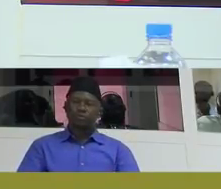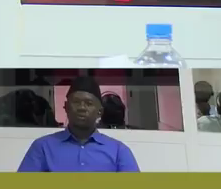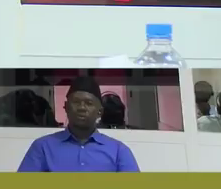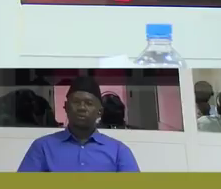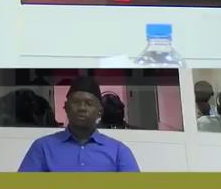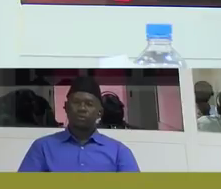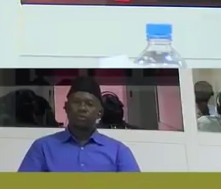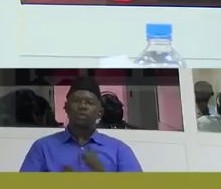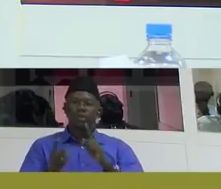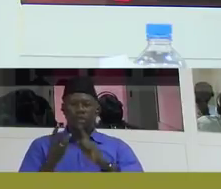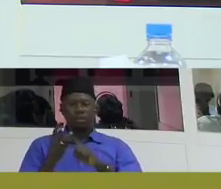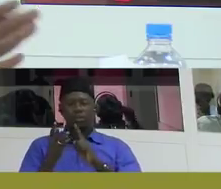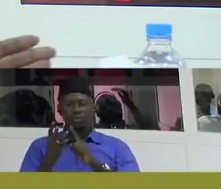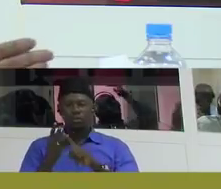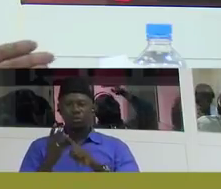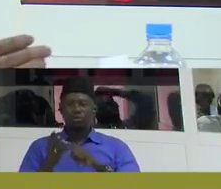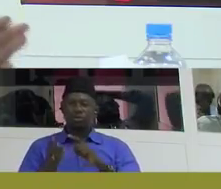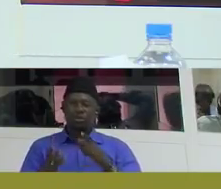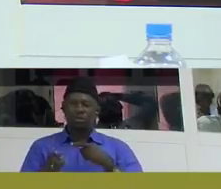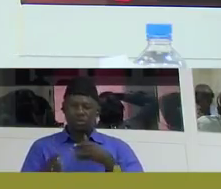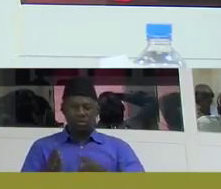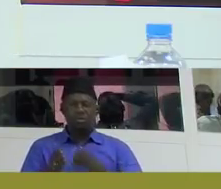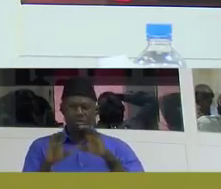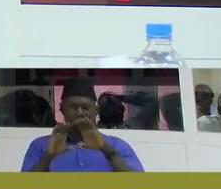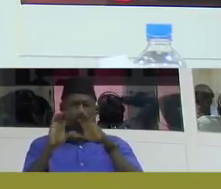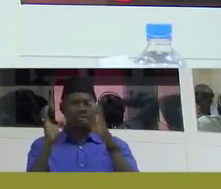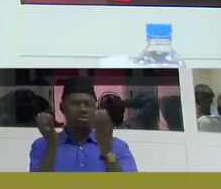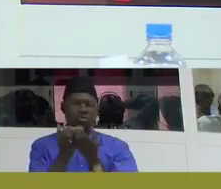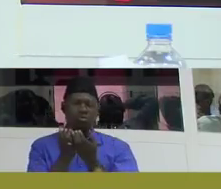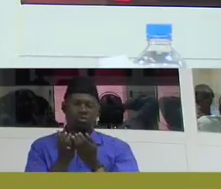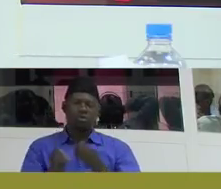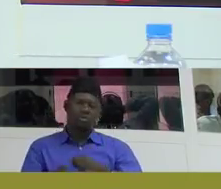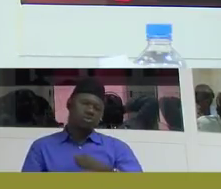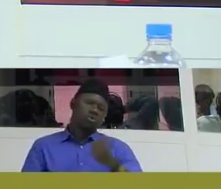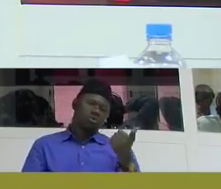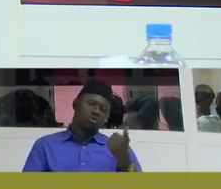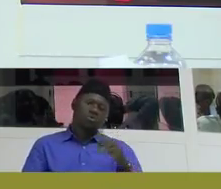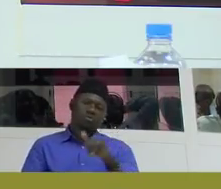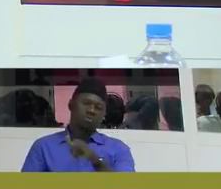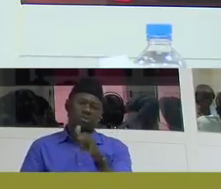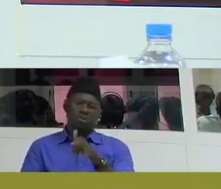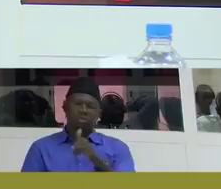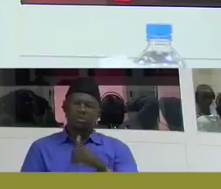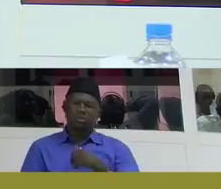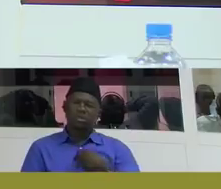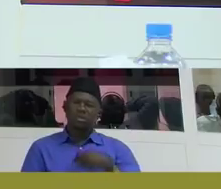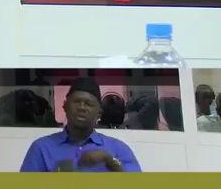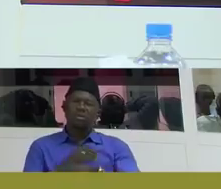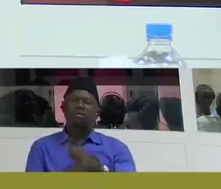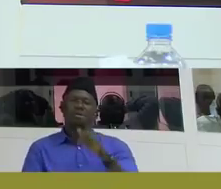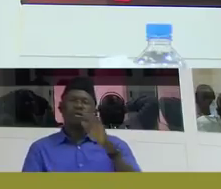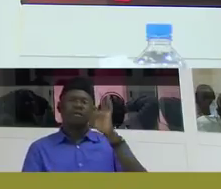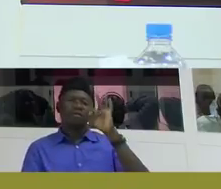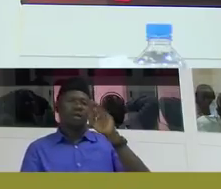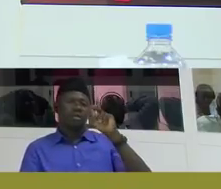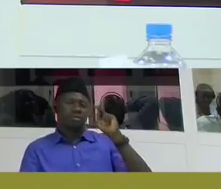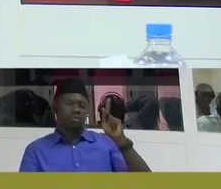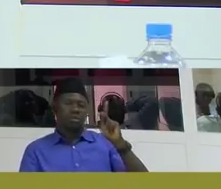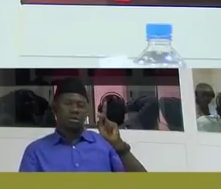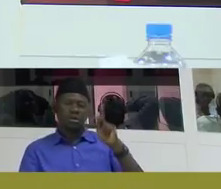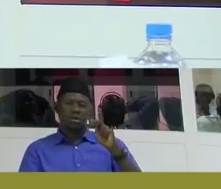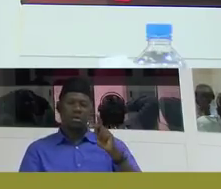There was another one which, this is a community, another one which St. Charles Luanga